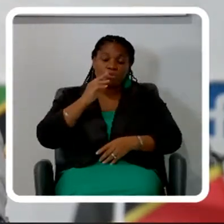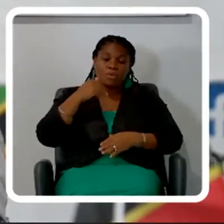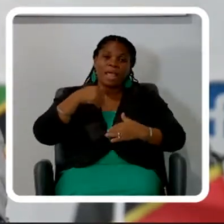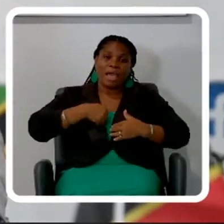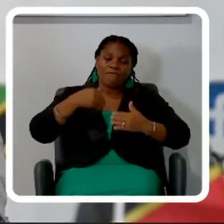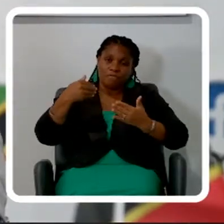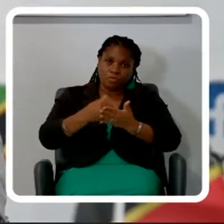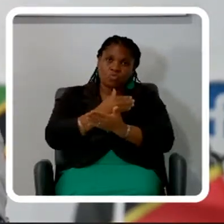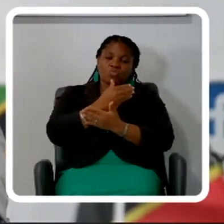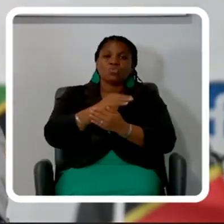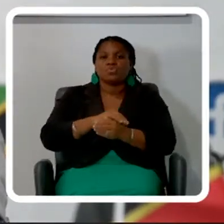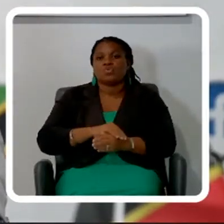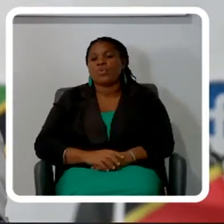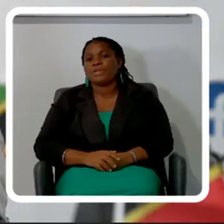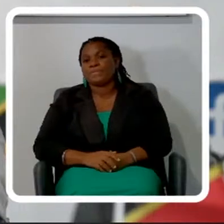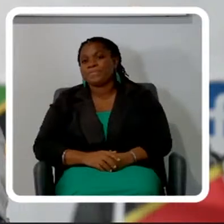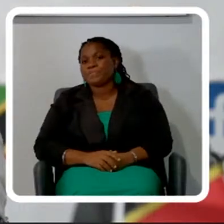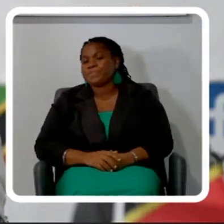fire